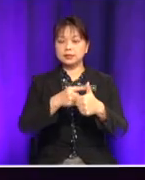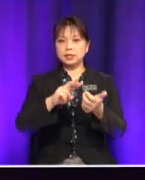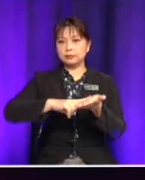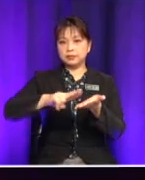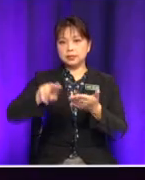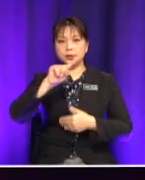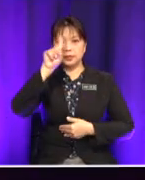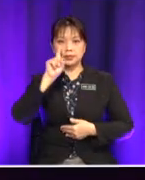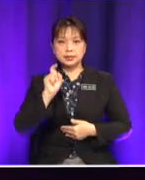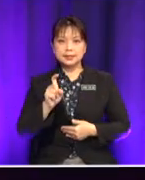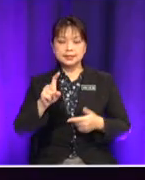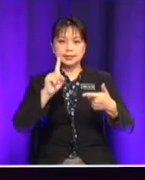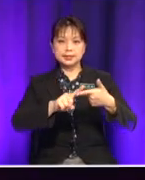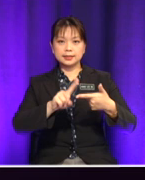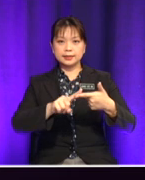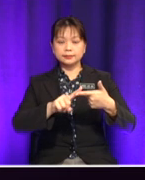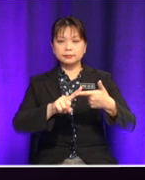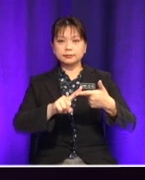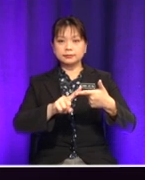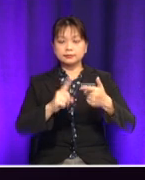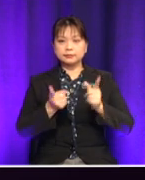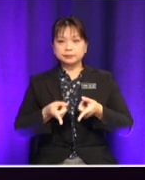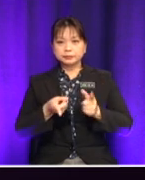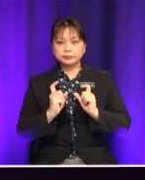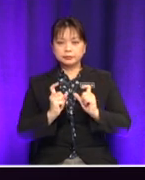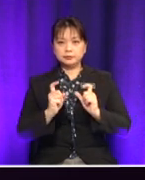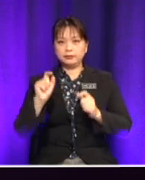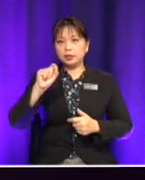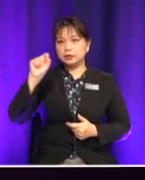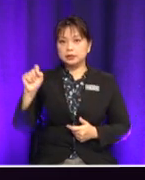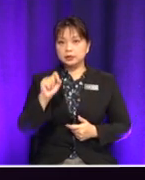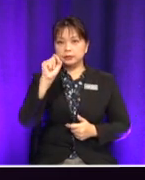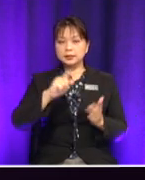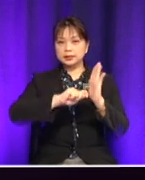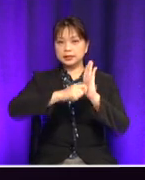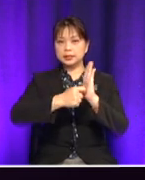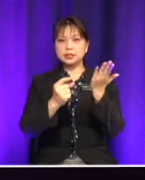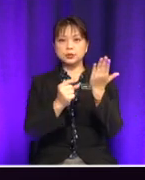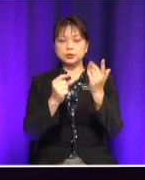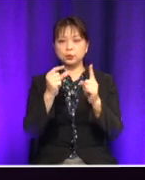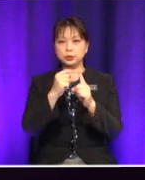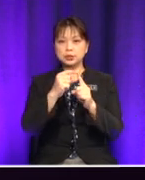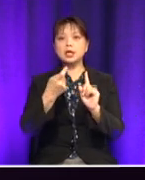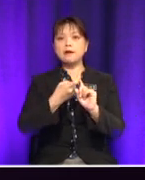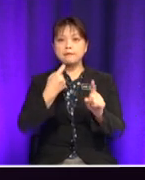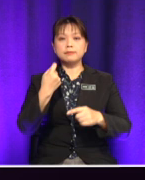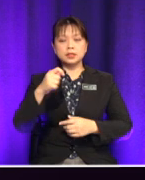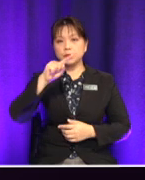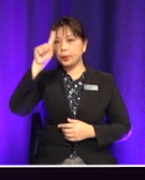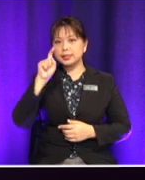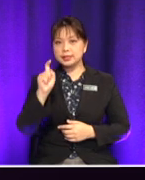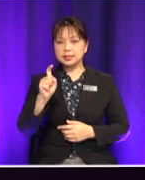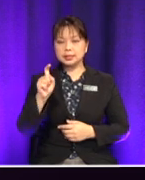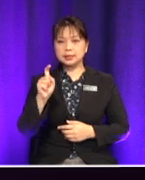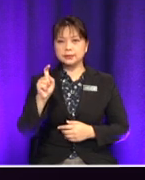knows that. Mm-hmm. But the second part is quickly circle the keywords from the question. Mm-hmm. All right. The next one will